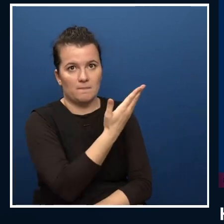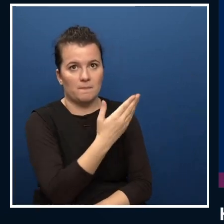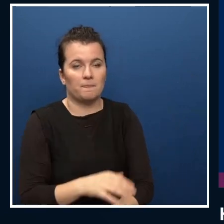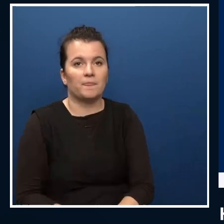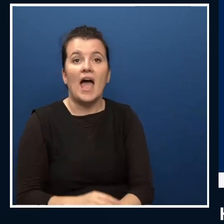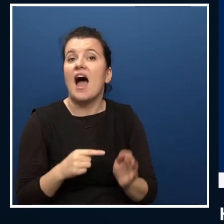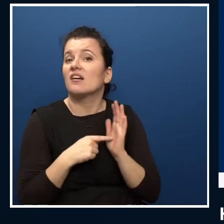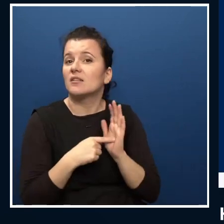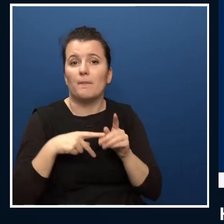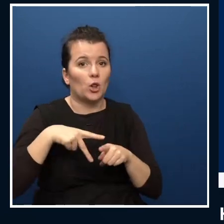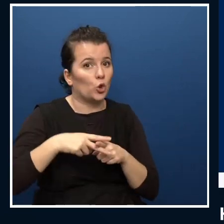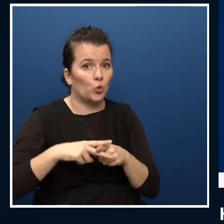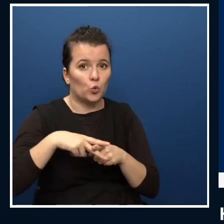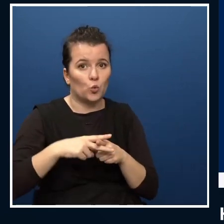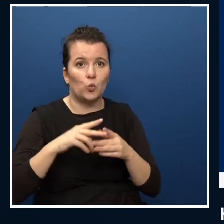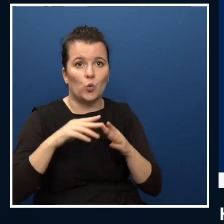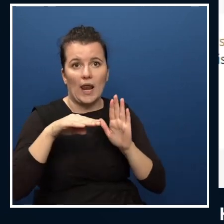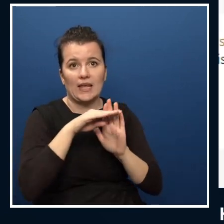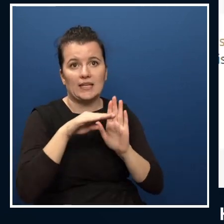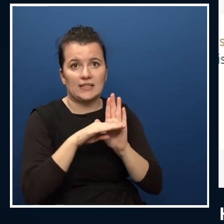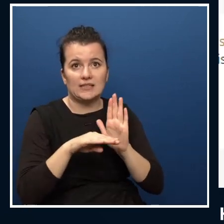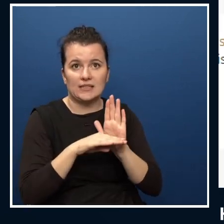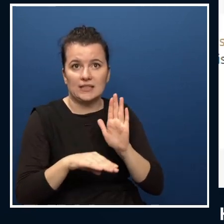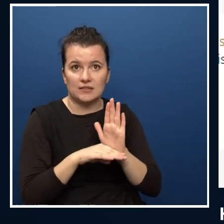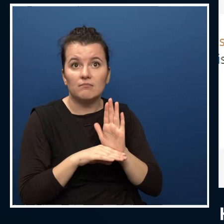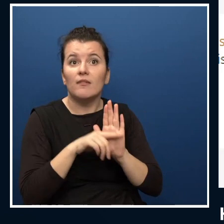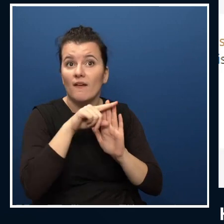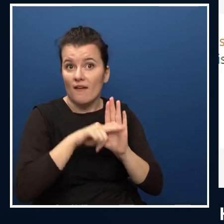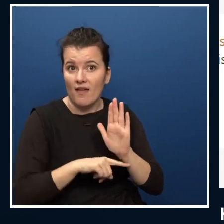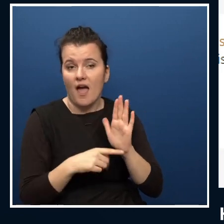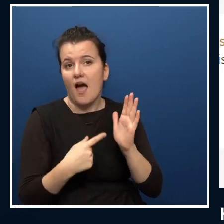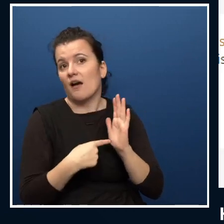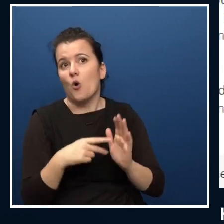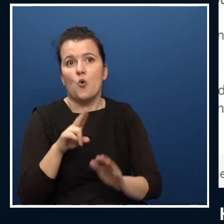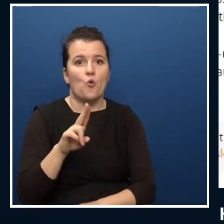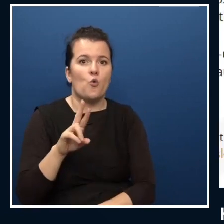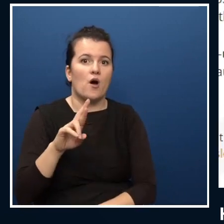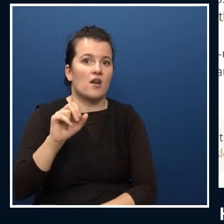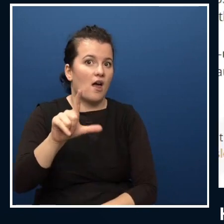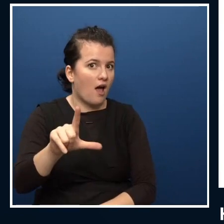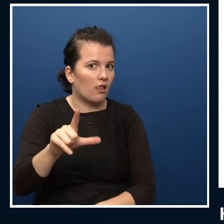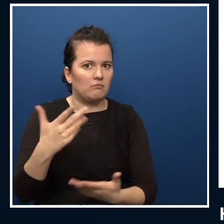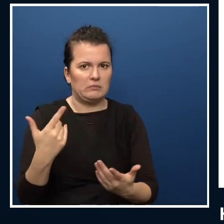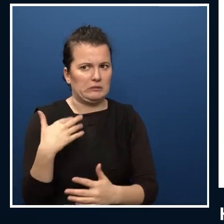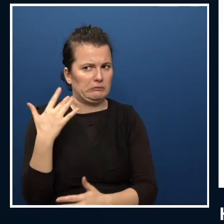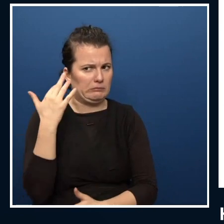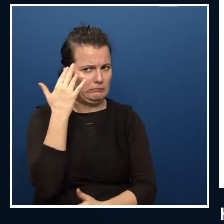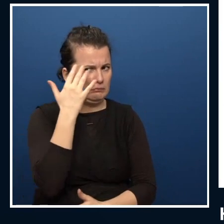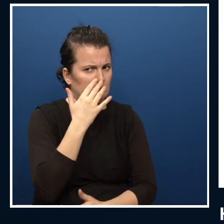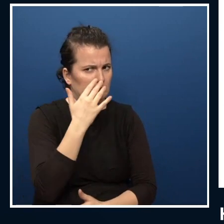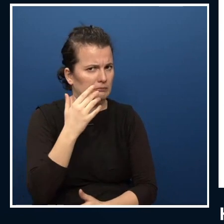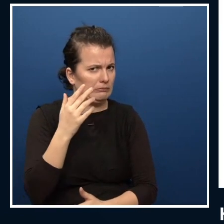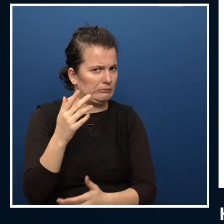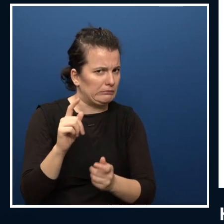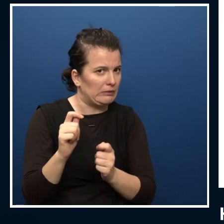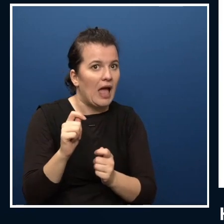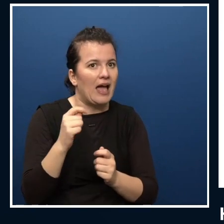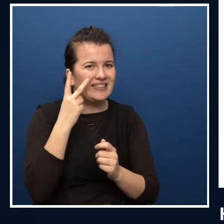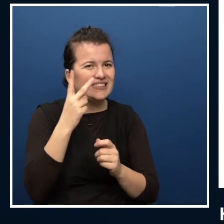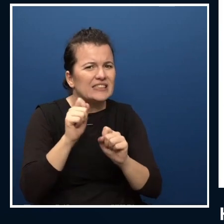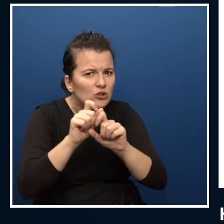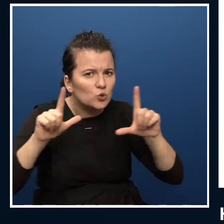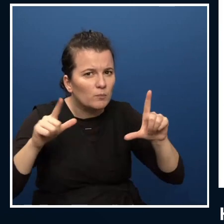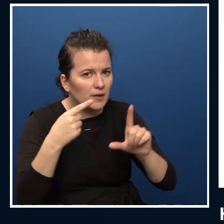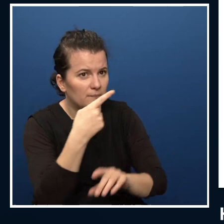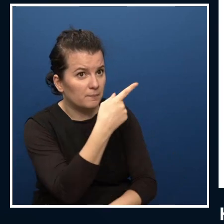some URLs that are unusual or custom. So let me fix my Zoom it here. Here we go. So here's an